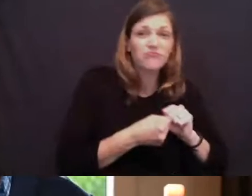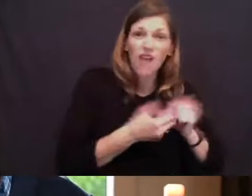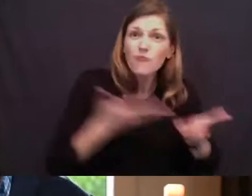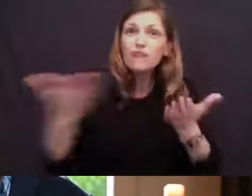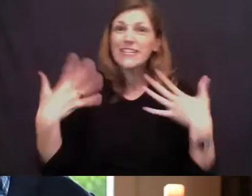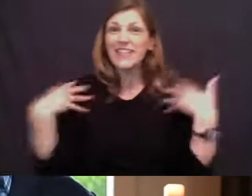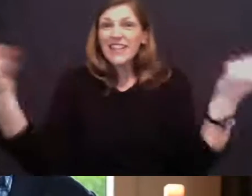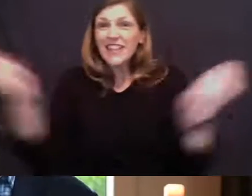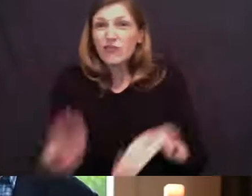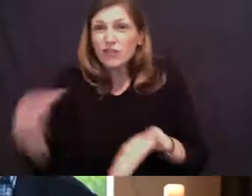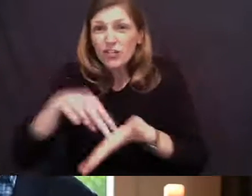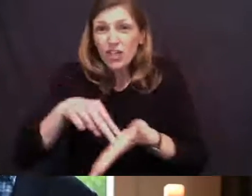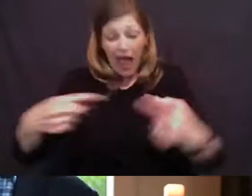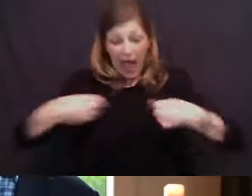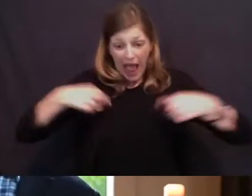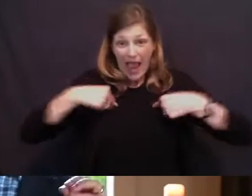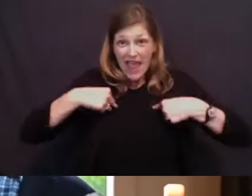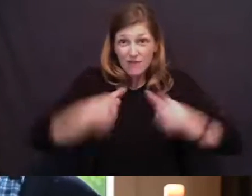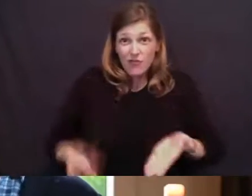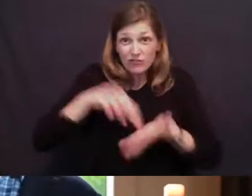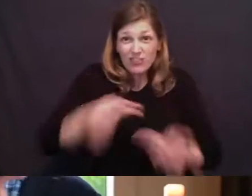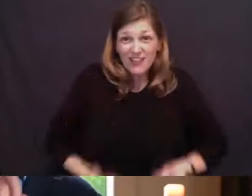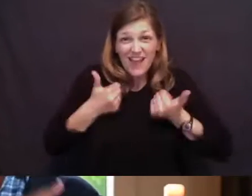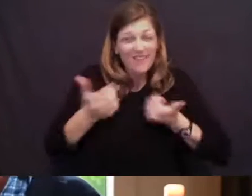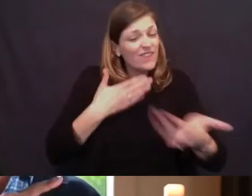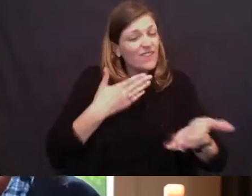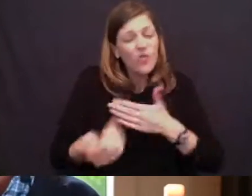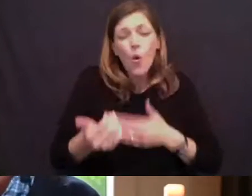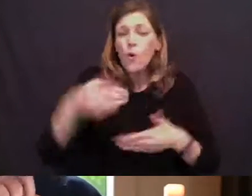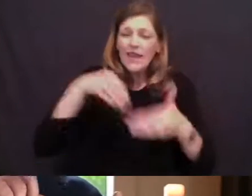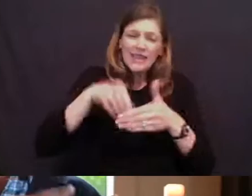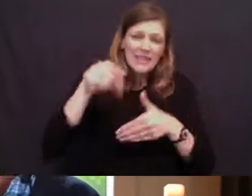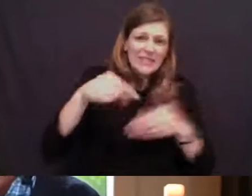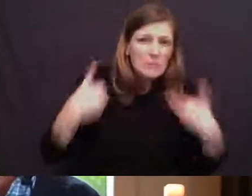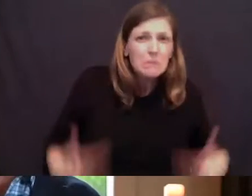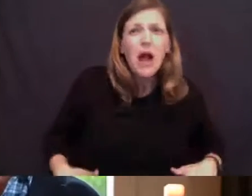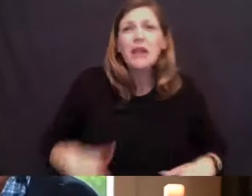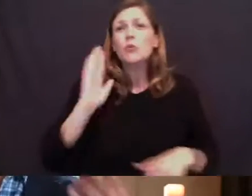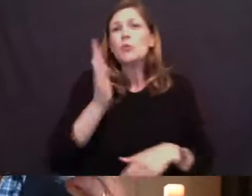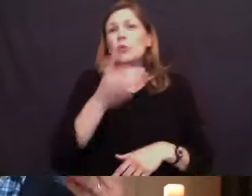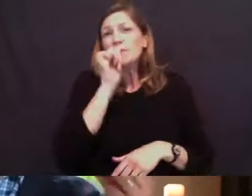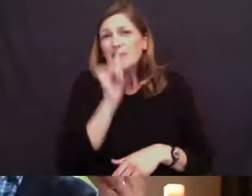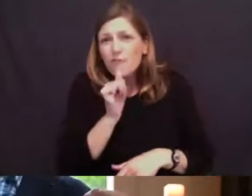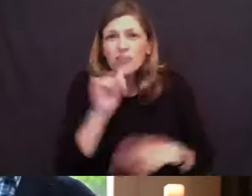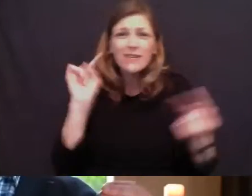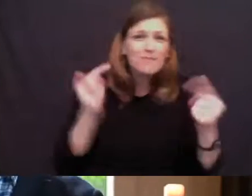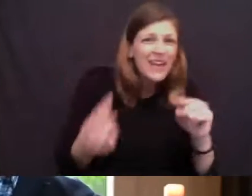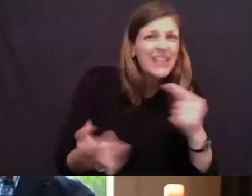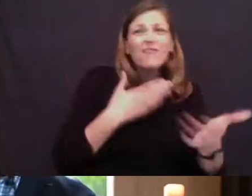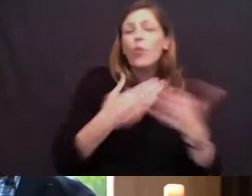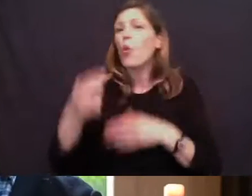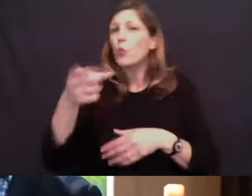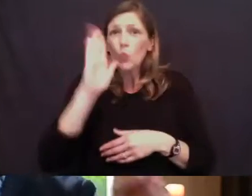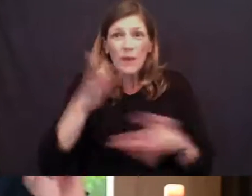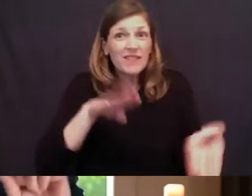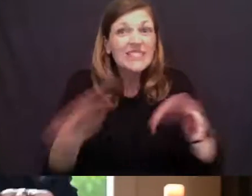resurrection and the life. Even though in this life, in this body, you're going to face suffering, pain, and disappointment, all these things, and even though in this life you're going to